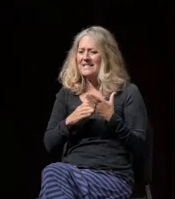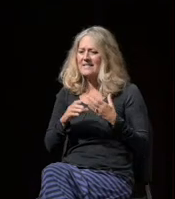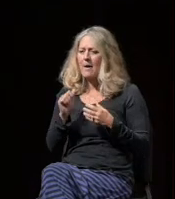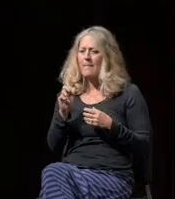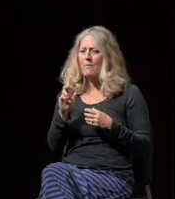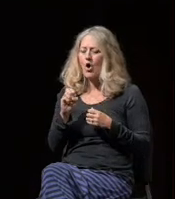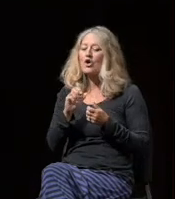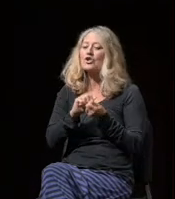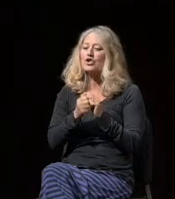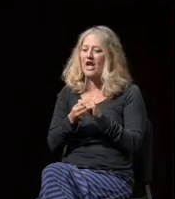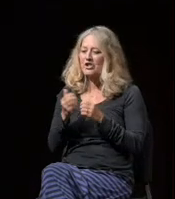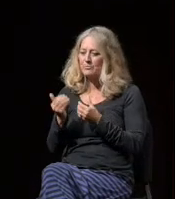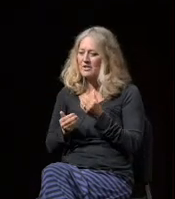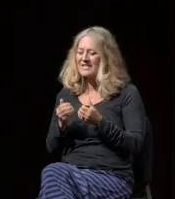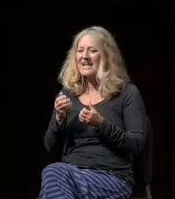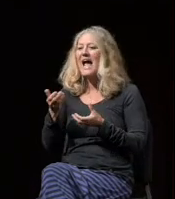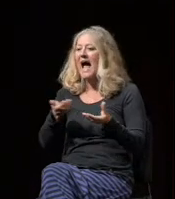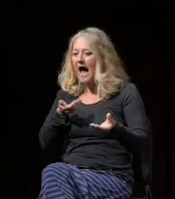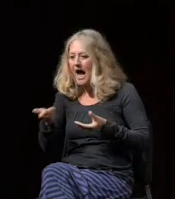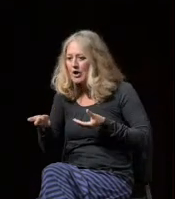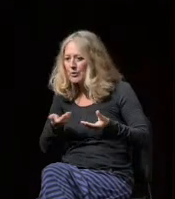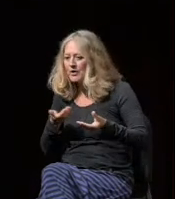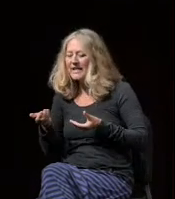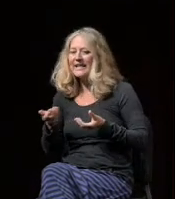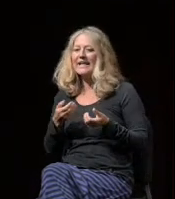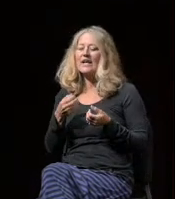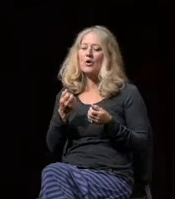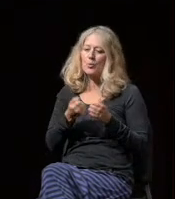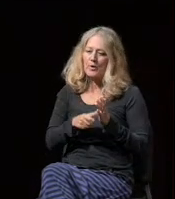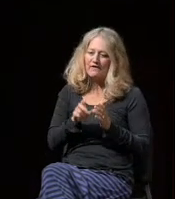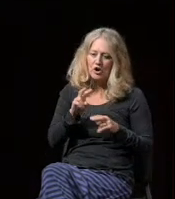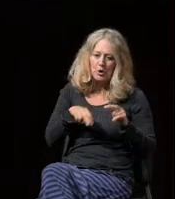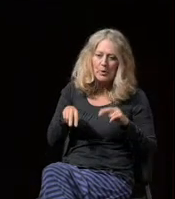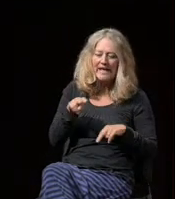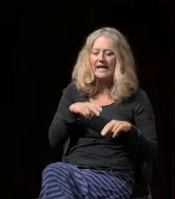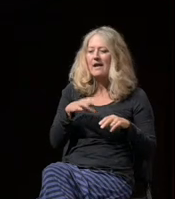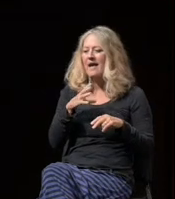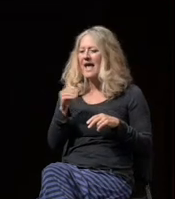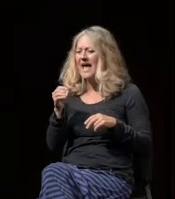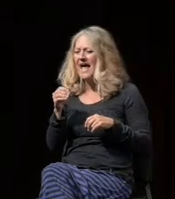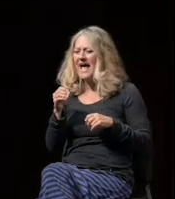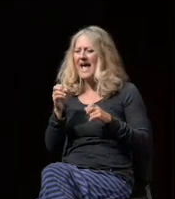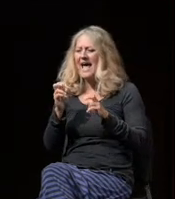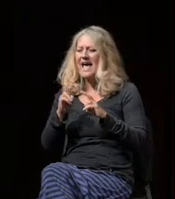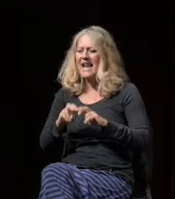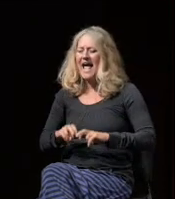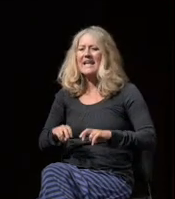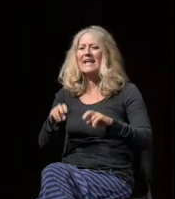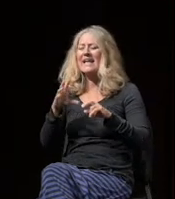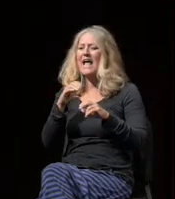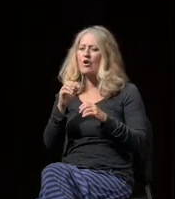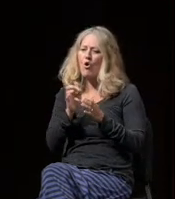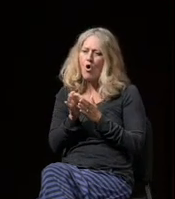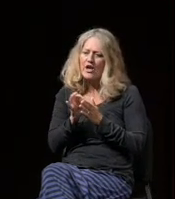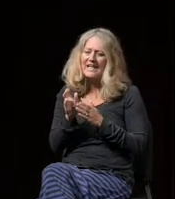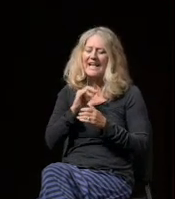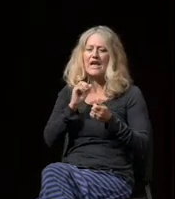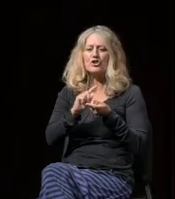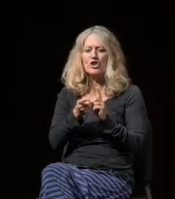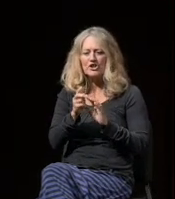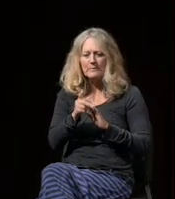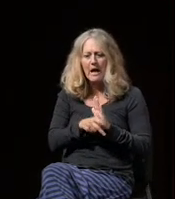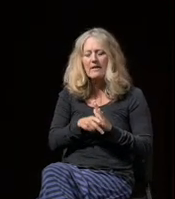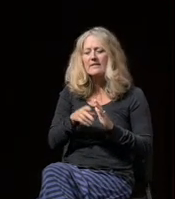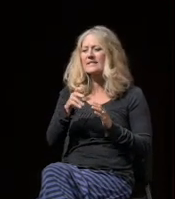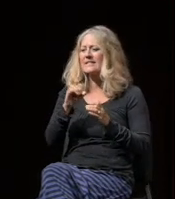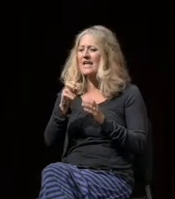changing processes. The hiring process is under review. The curriculum process is under review. They're doing guided pathways. They're auditing and changing their policies. They're